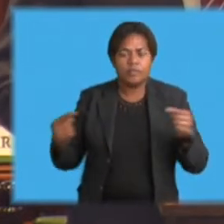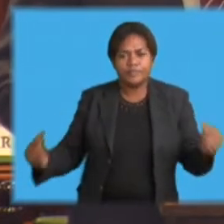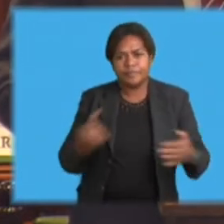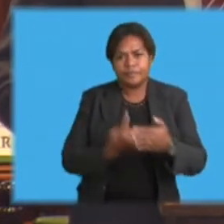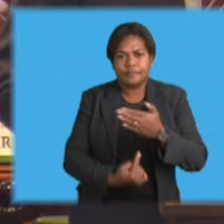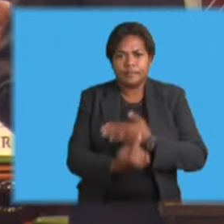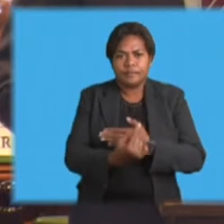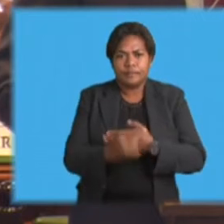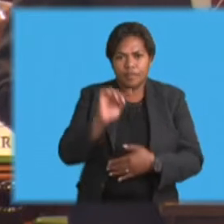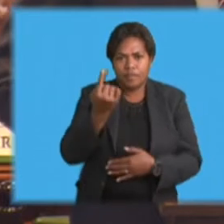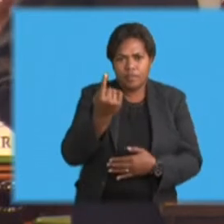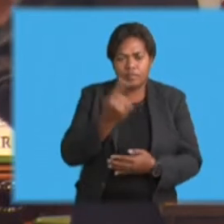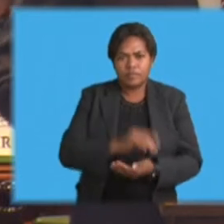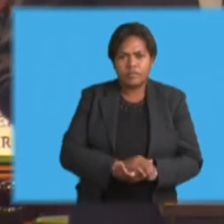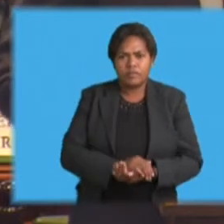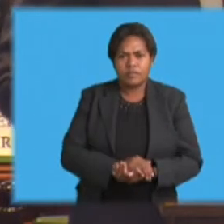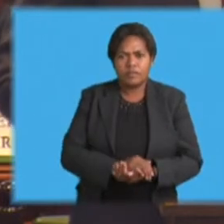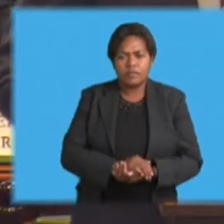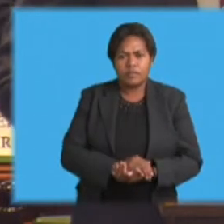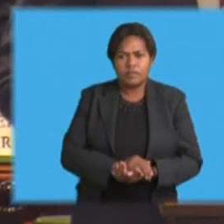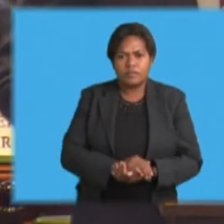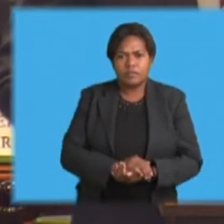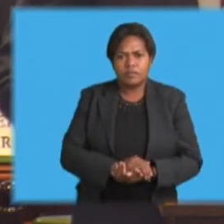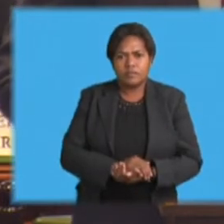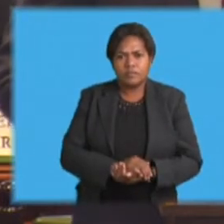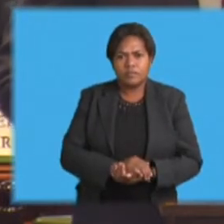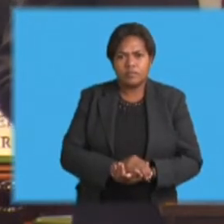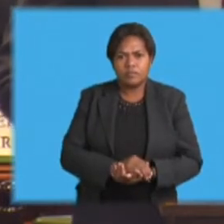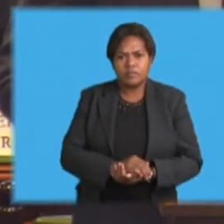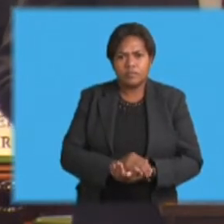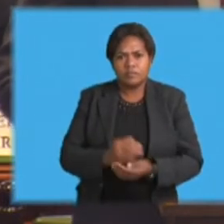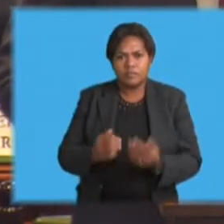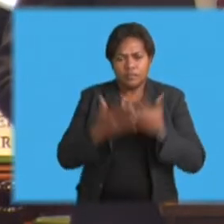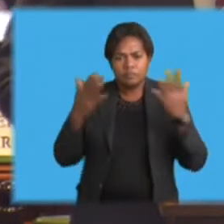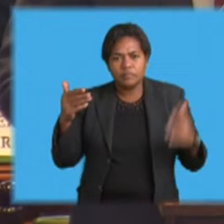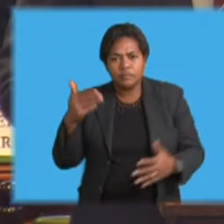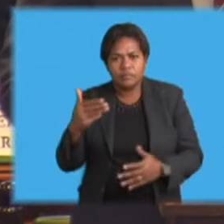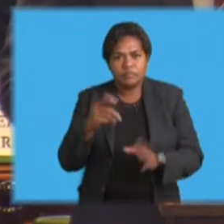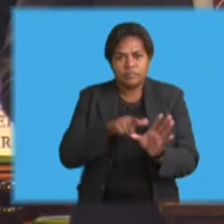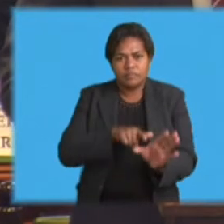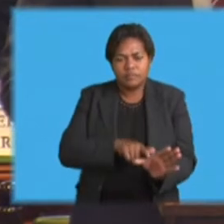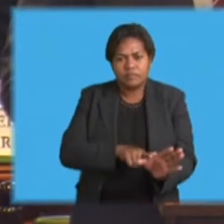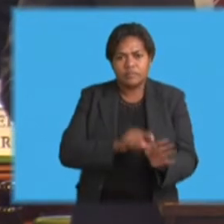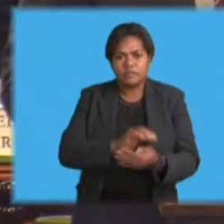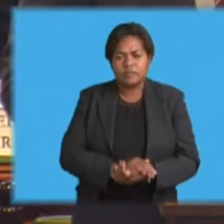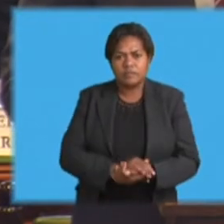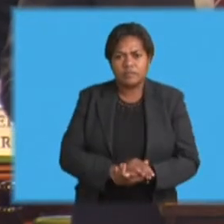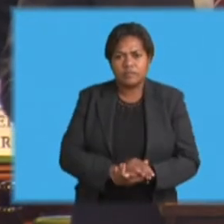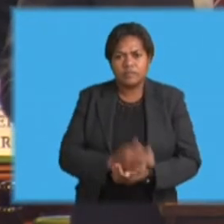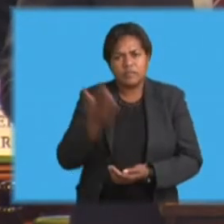all has been the unprecedented 9 years of consecutive economic growth, which in turn has led